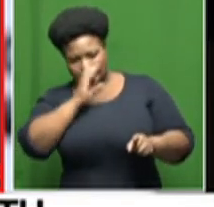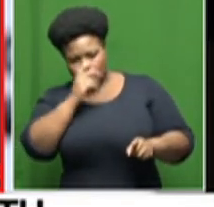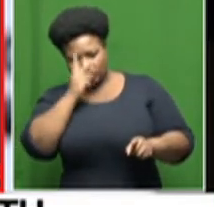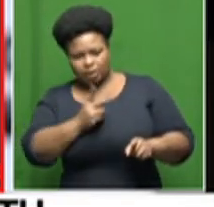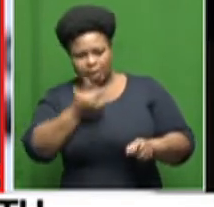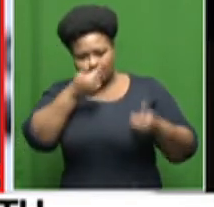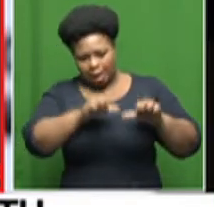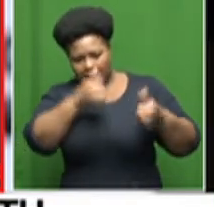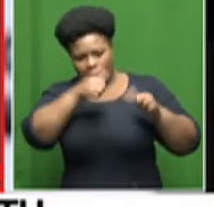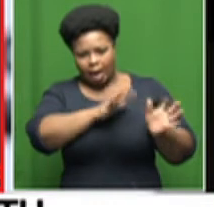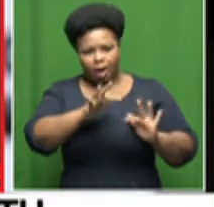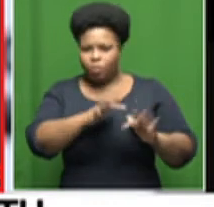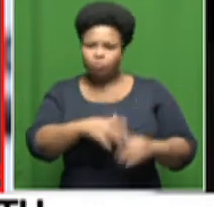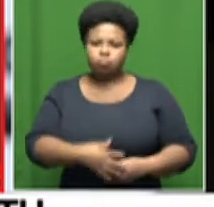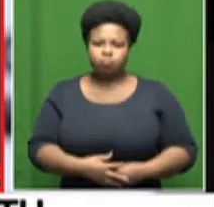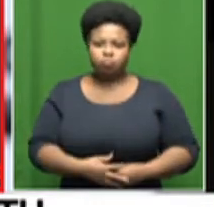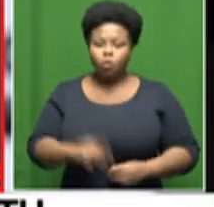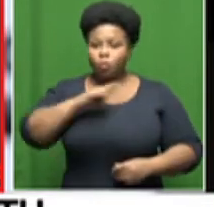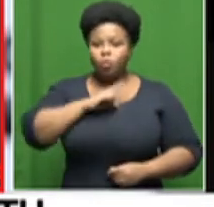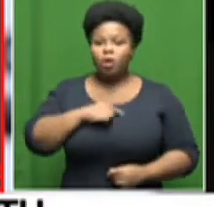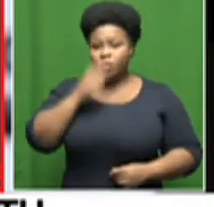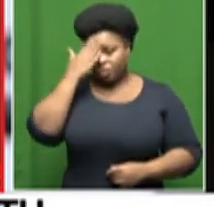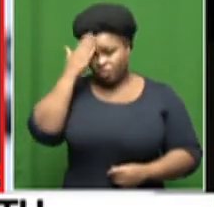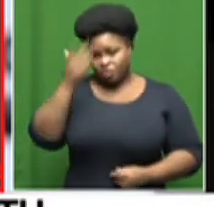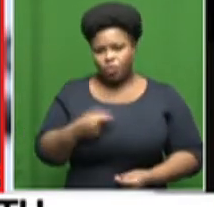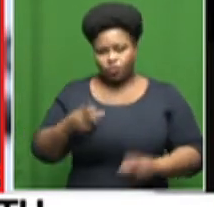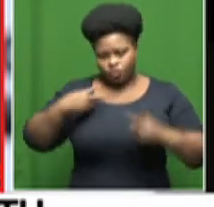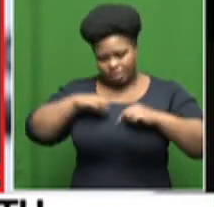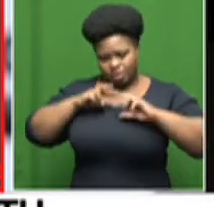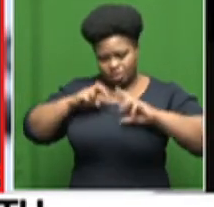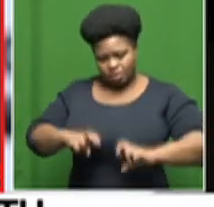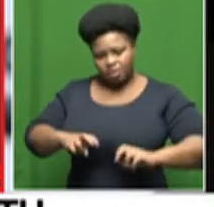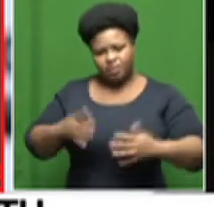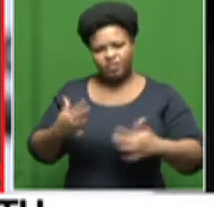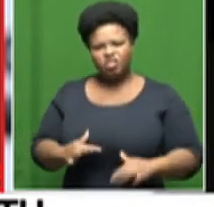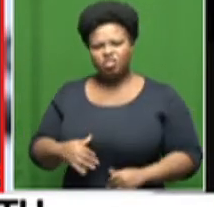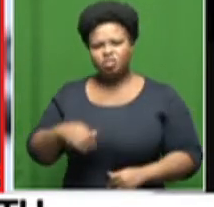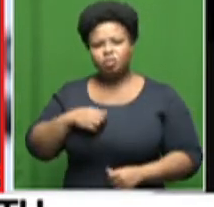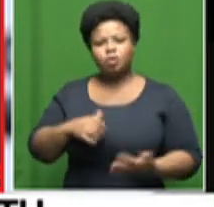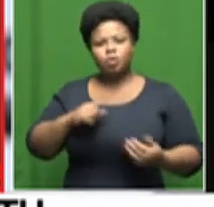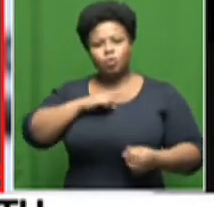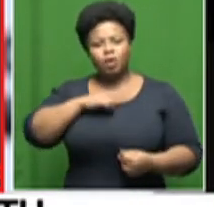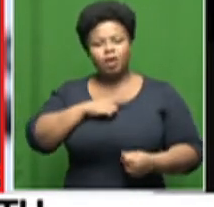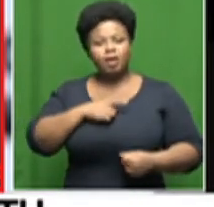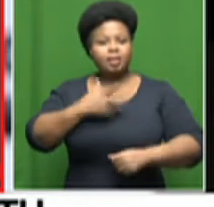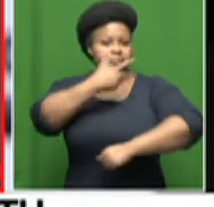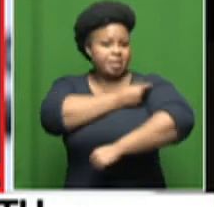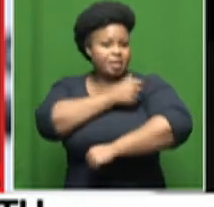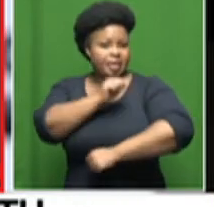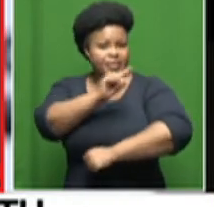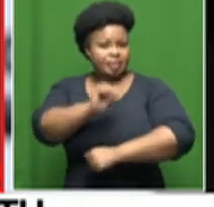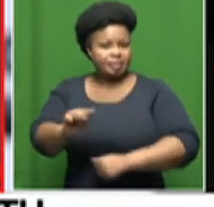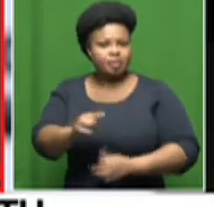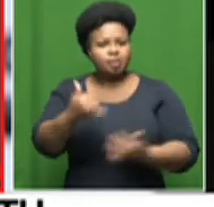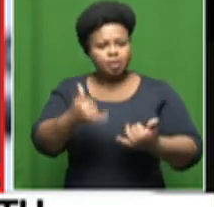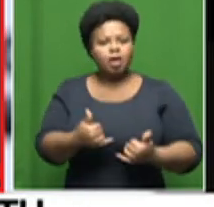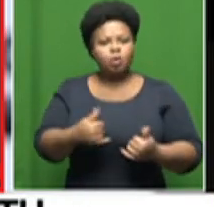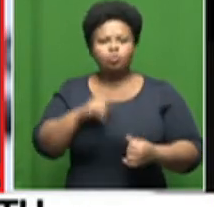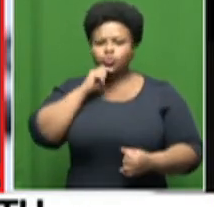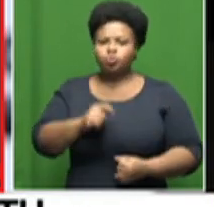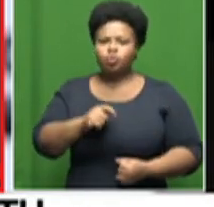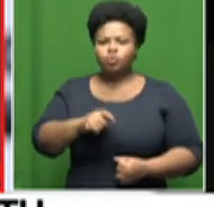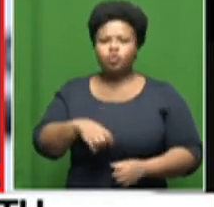that we know from our study that the AR26 vaccine starts